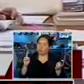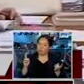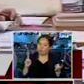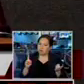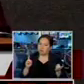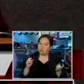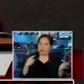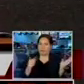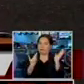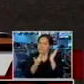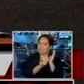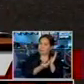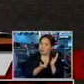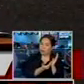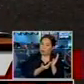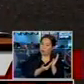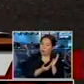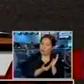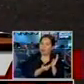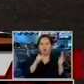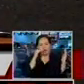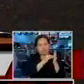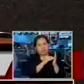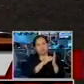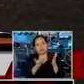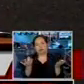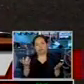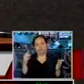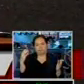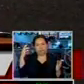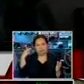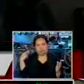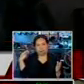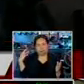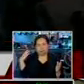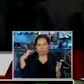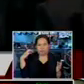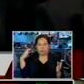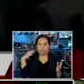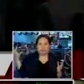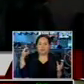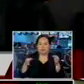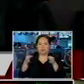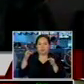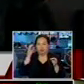the evidence against the respondent, and to render to him a just